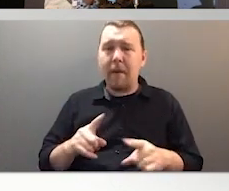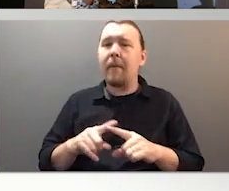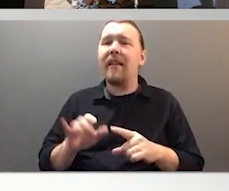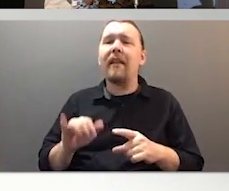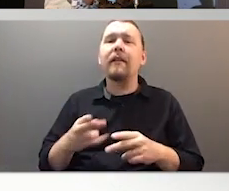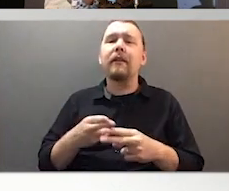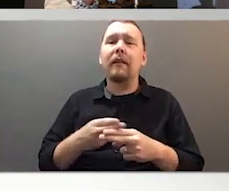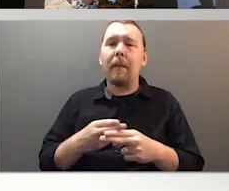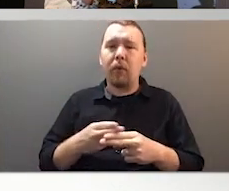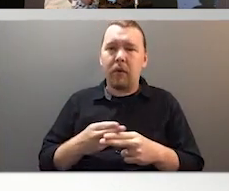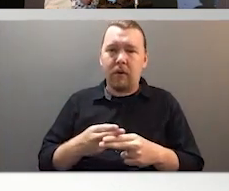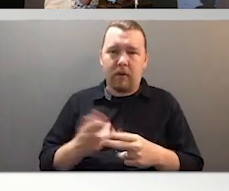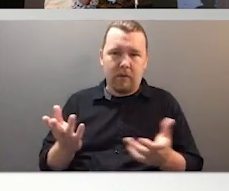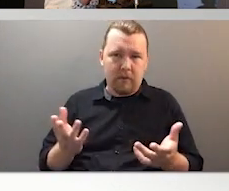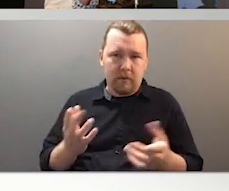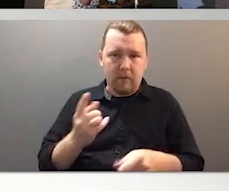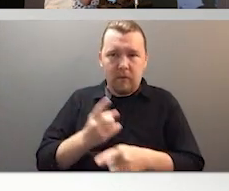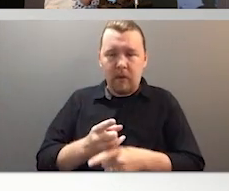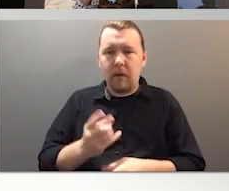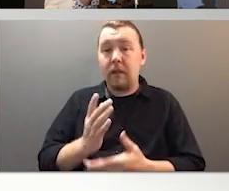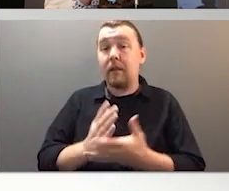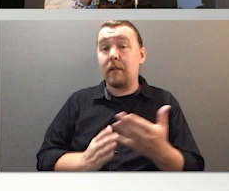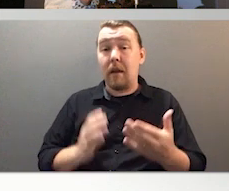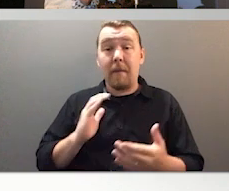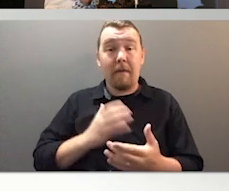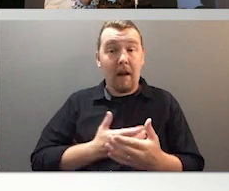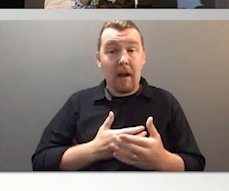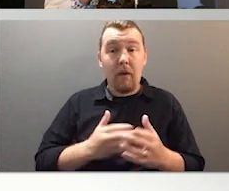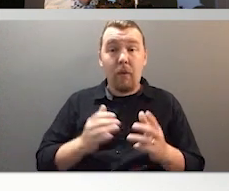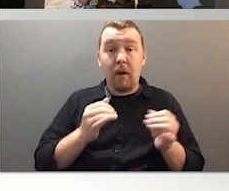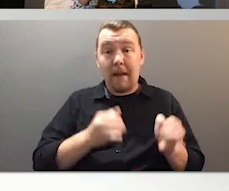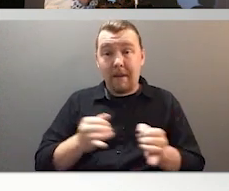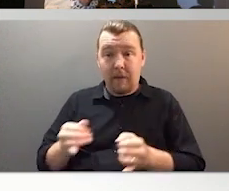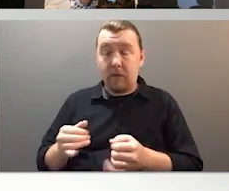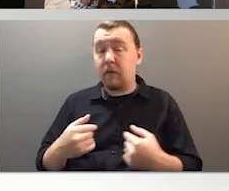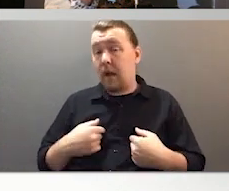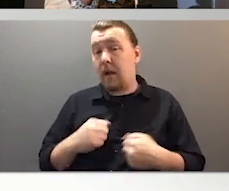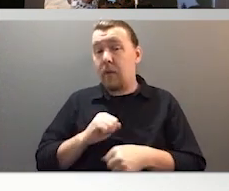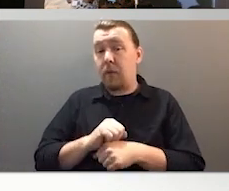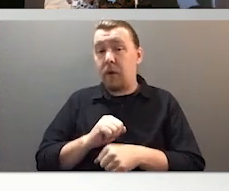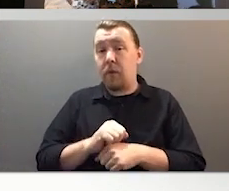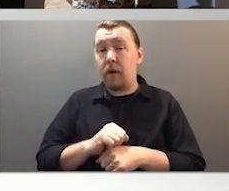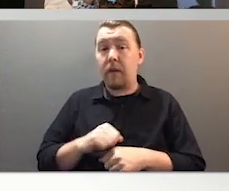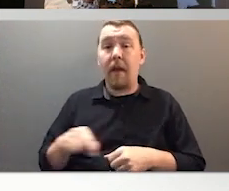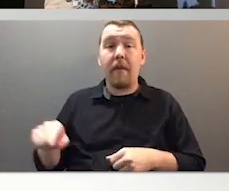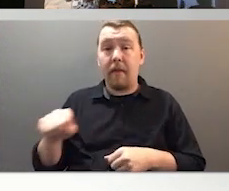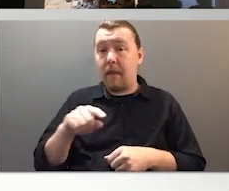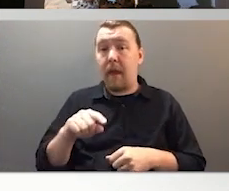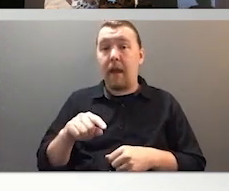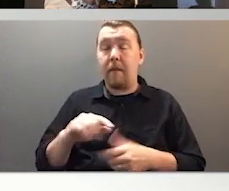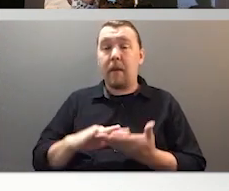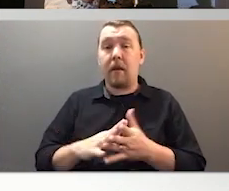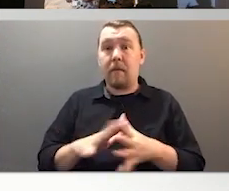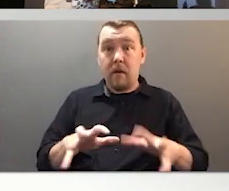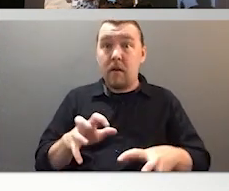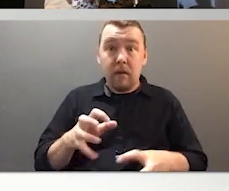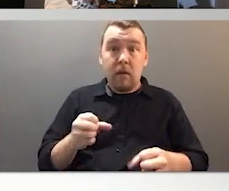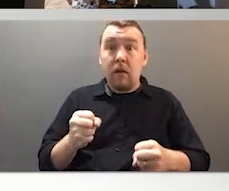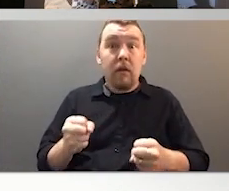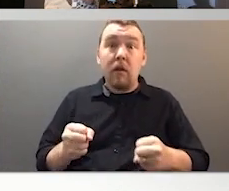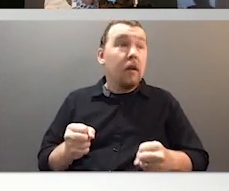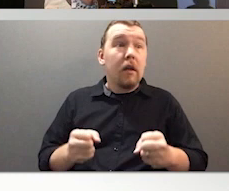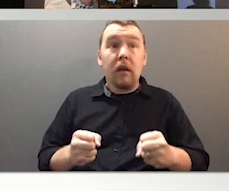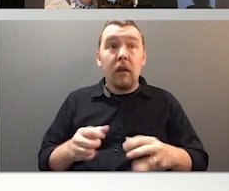temporary, right? So some of our individuals, at least that I work with, get stuck in that fight, flight, freeze cycle a